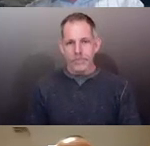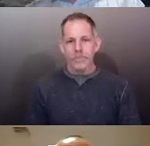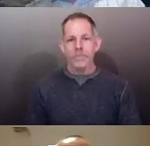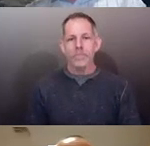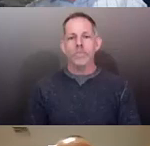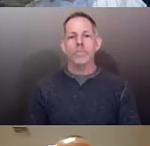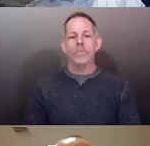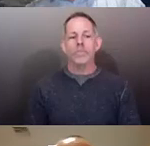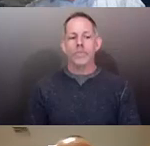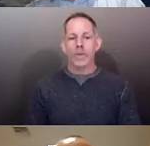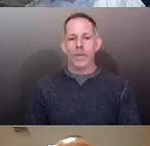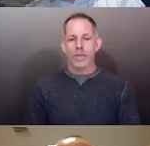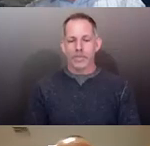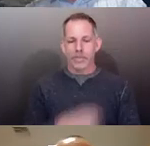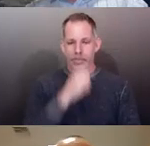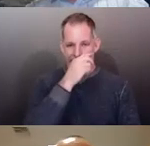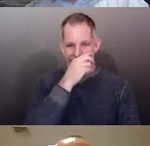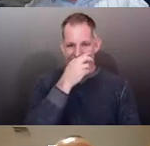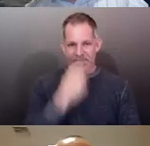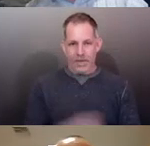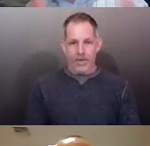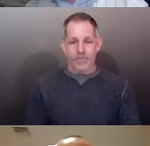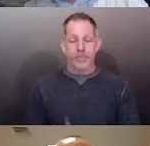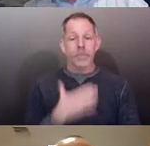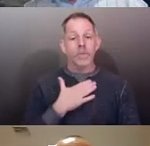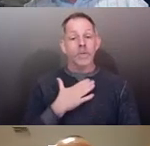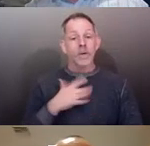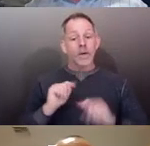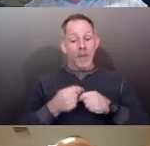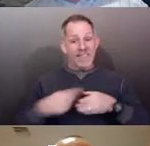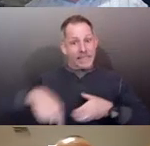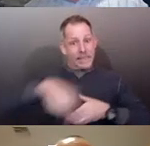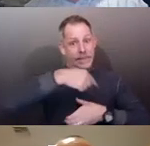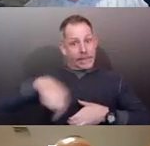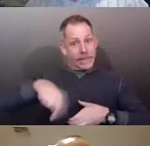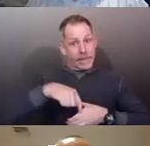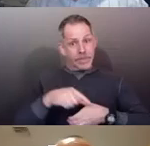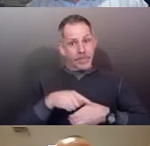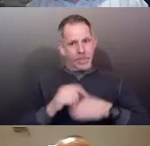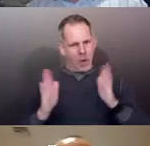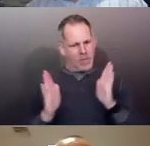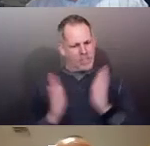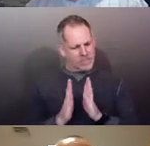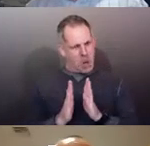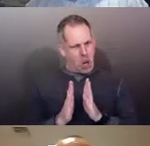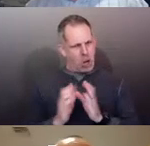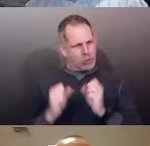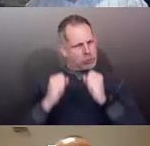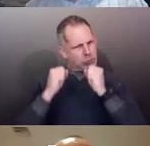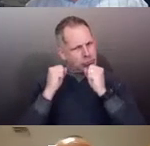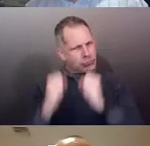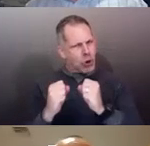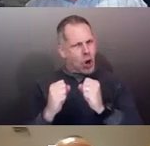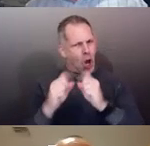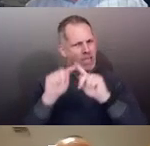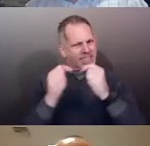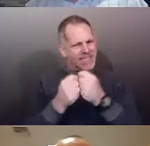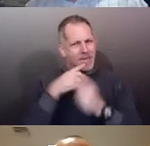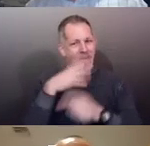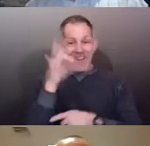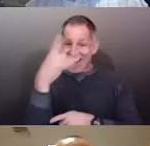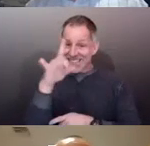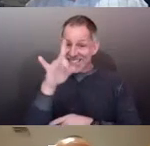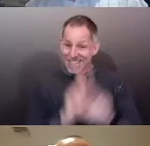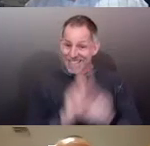of 18 has also, and of course that doesn't include all the other folks who've come in. So, but just for my staff, we've